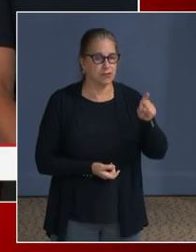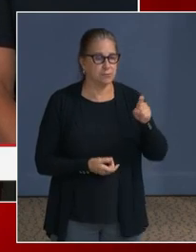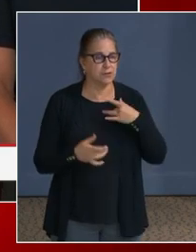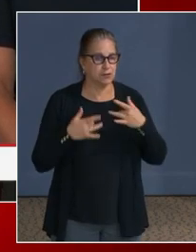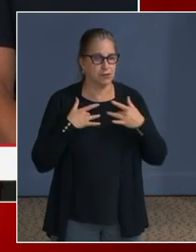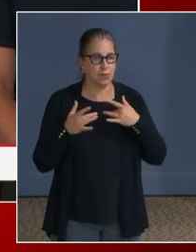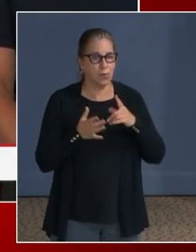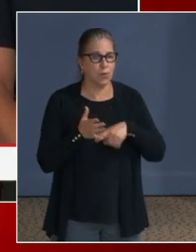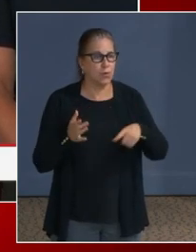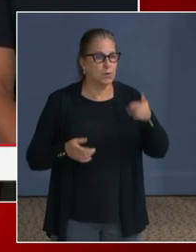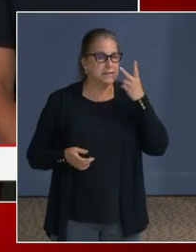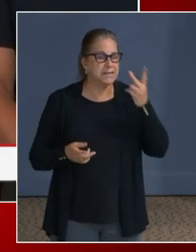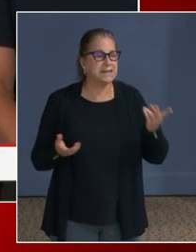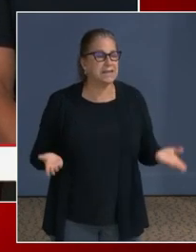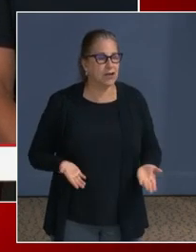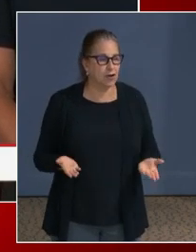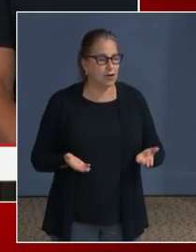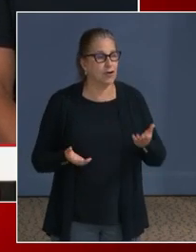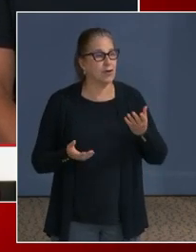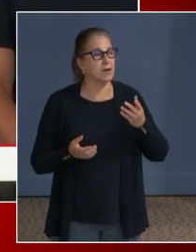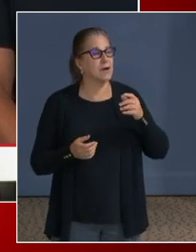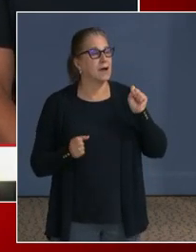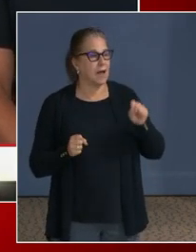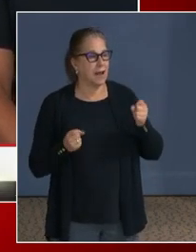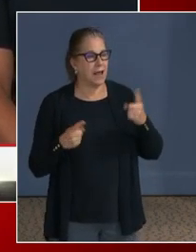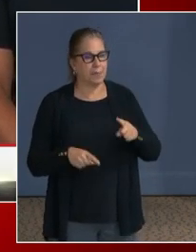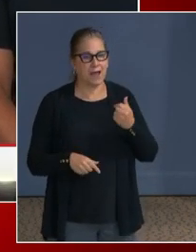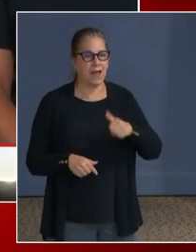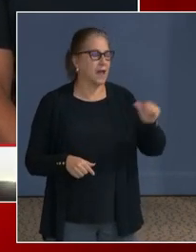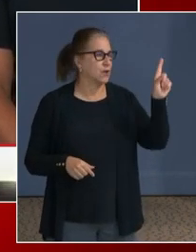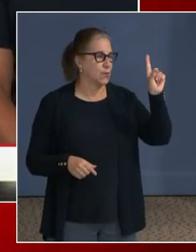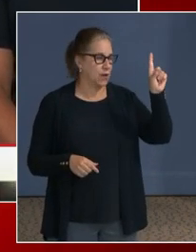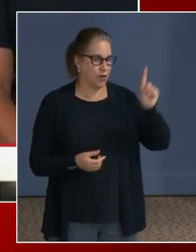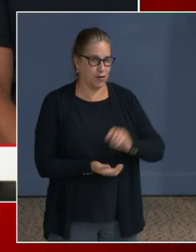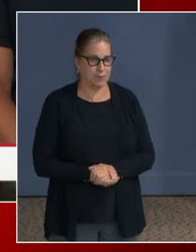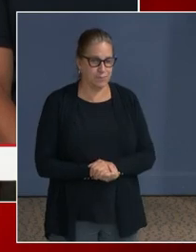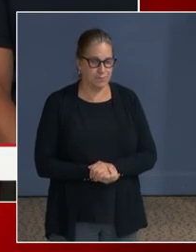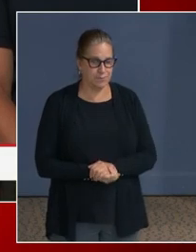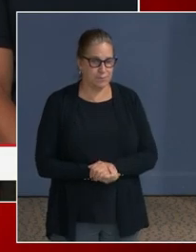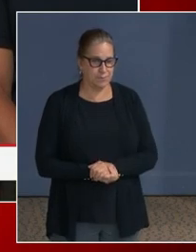happen someplace else. And sadly, we're seeing